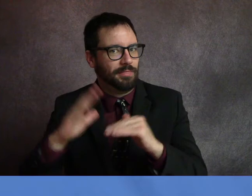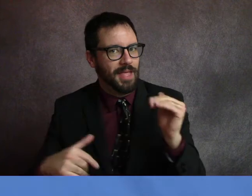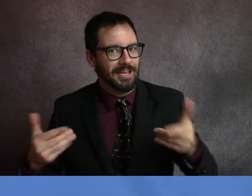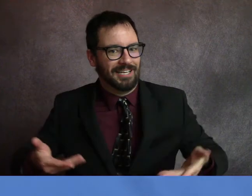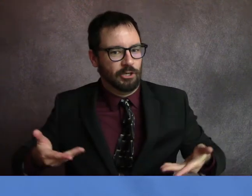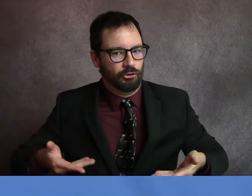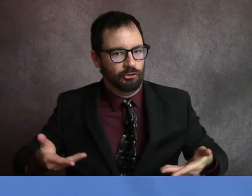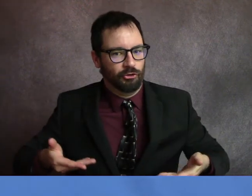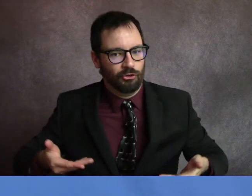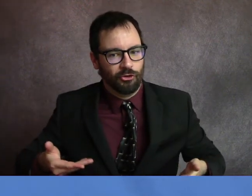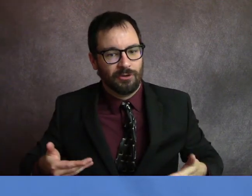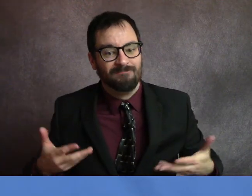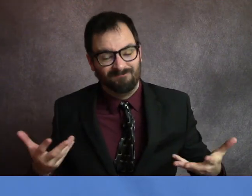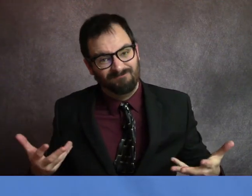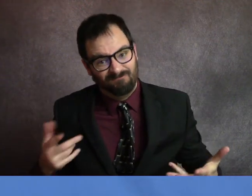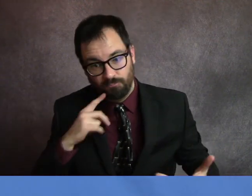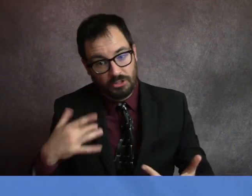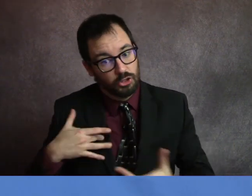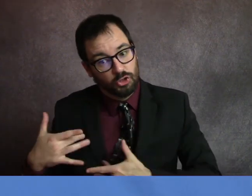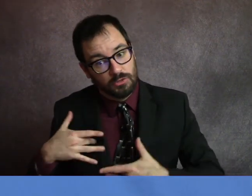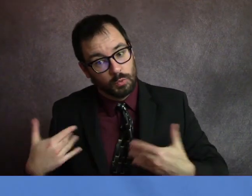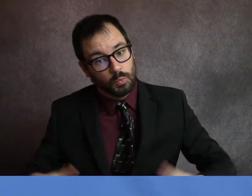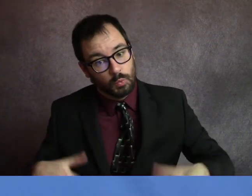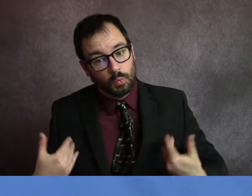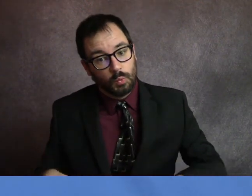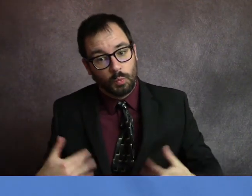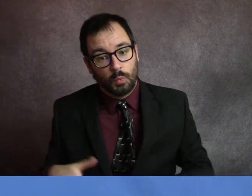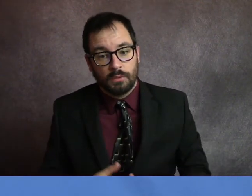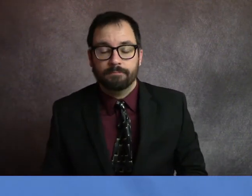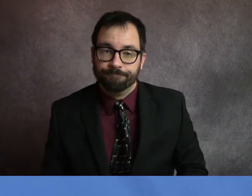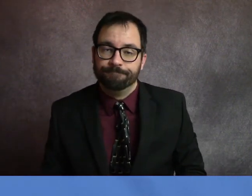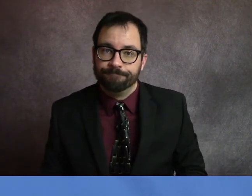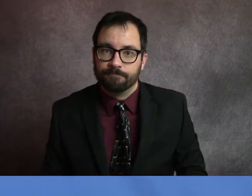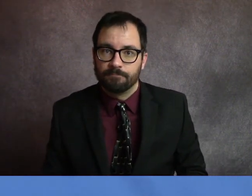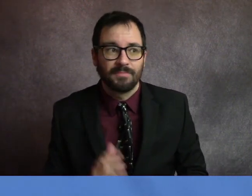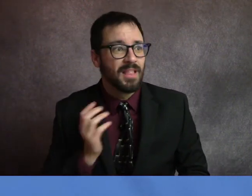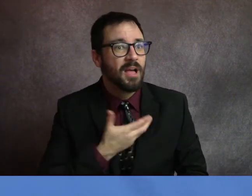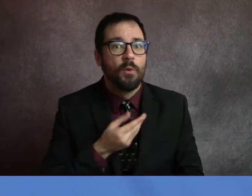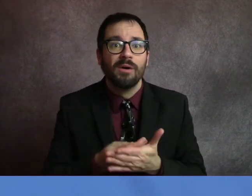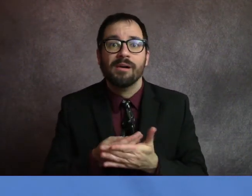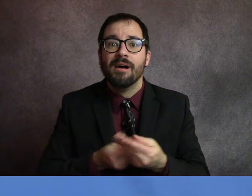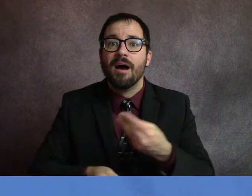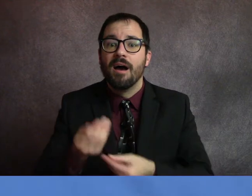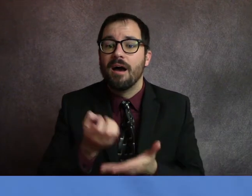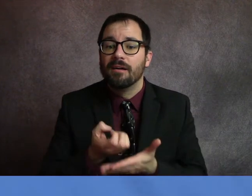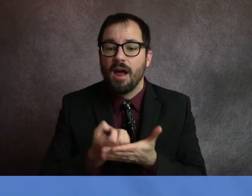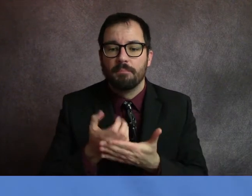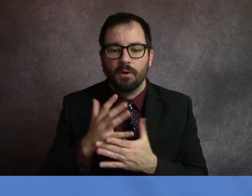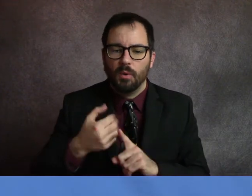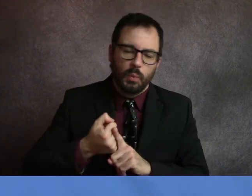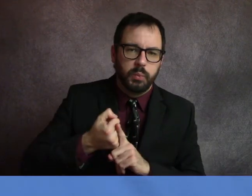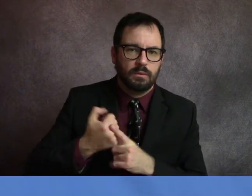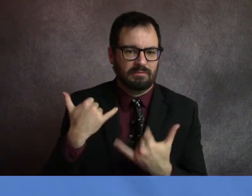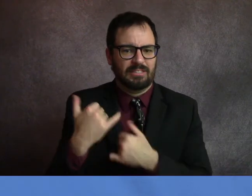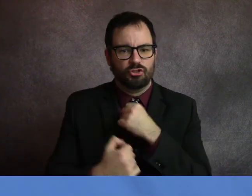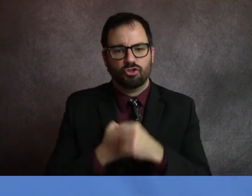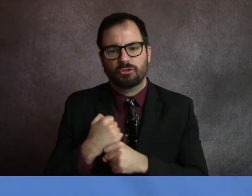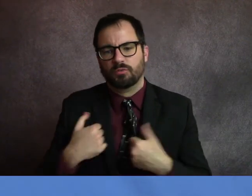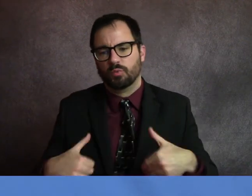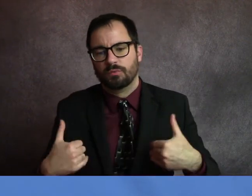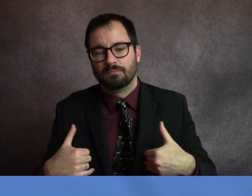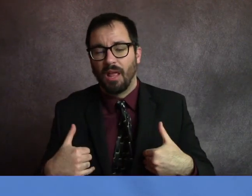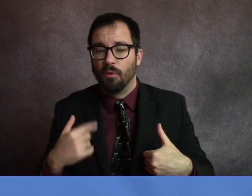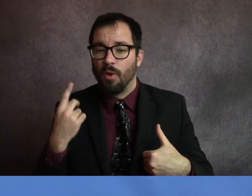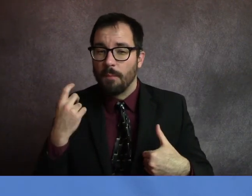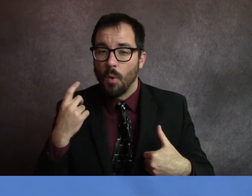and our economy, and when I say our economy, our businesses have taken such a dramatic hit this year that one more blow like what